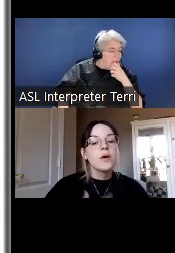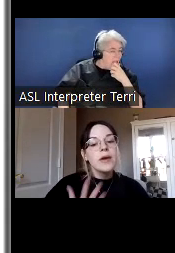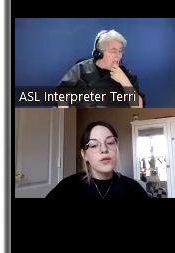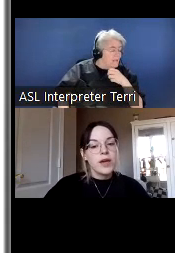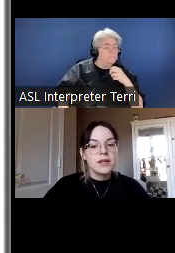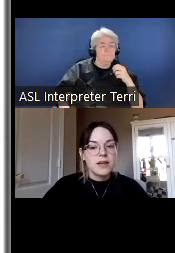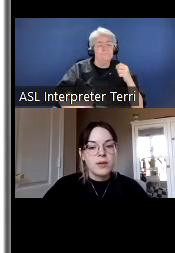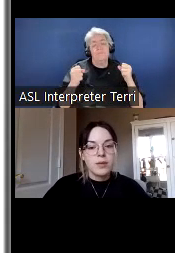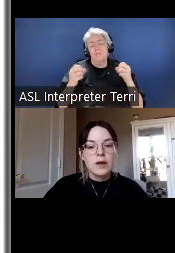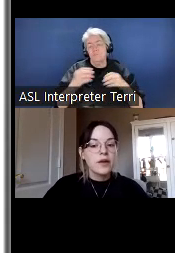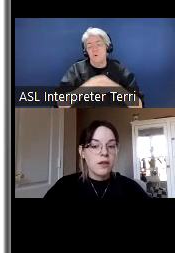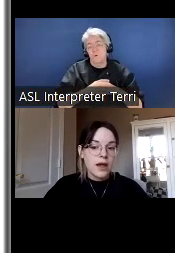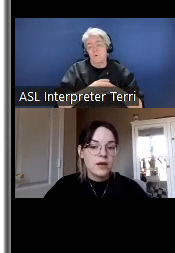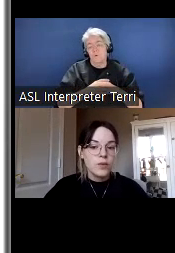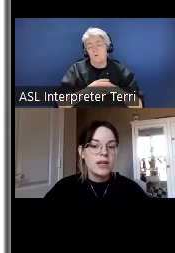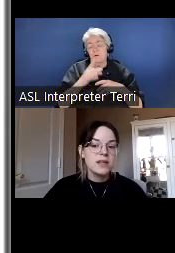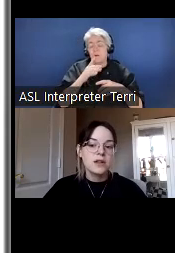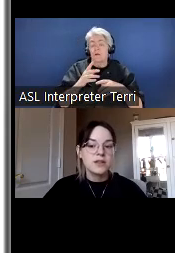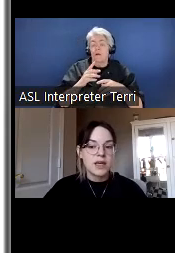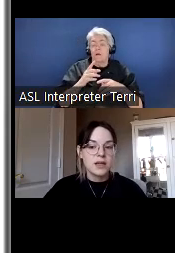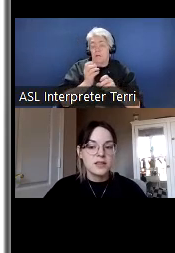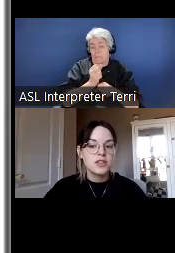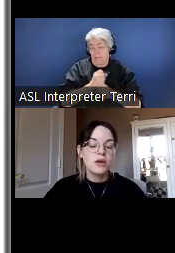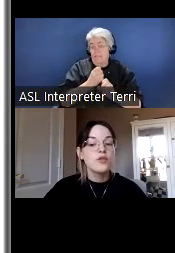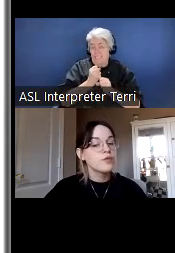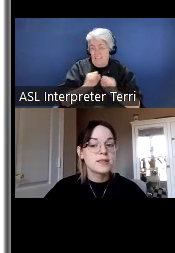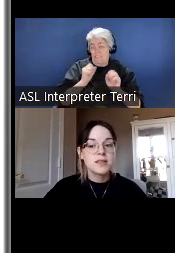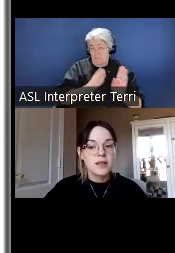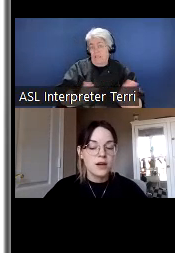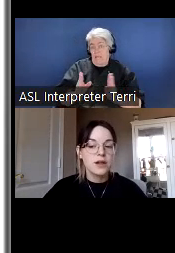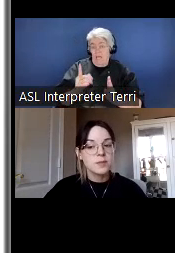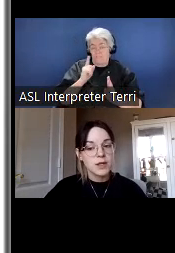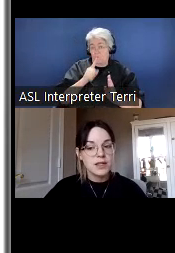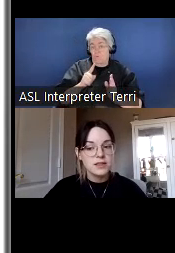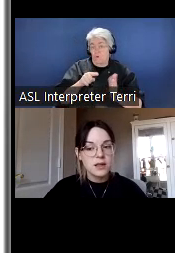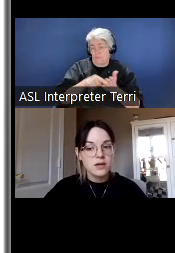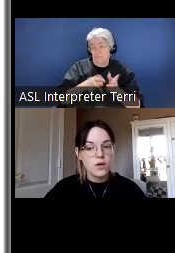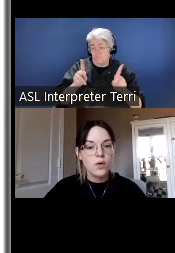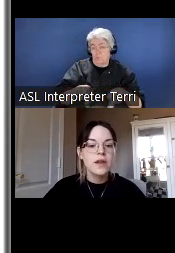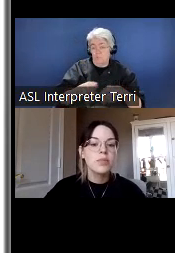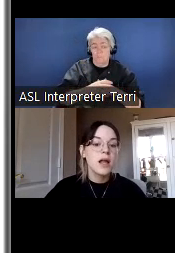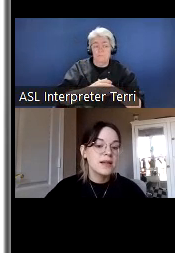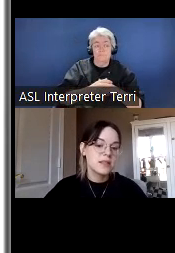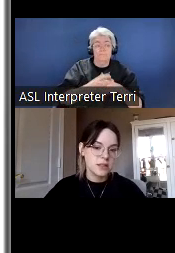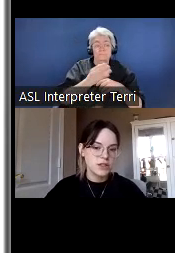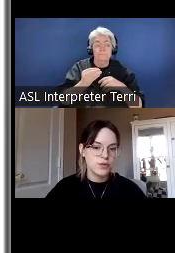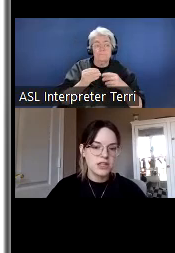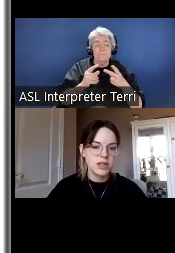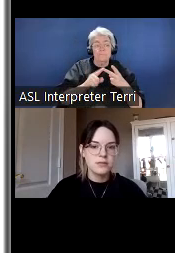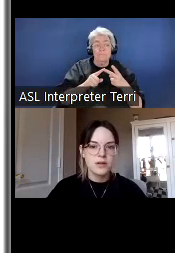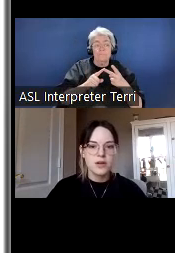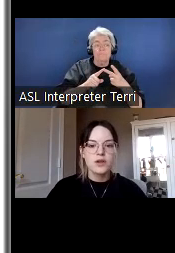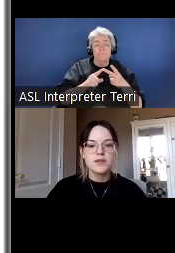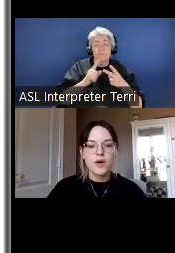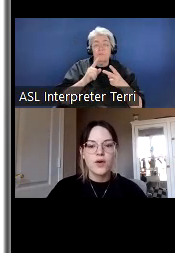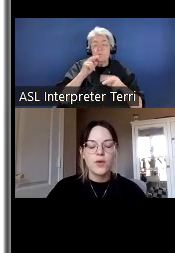So before we can create a safety plan with a client, we need to understand the general risks that they are experiencing or that apply to their